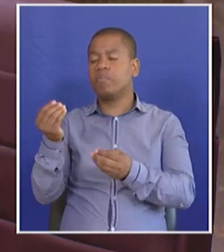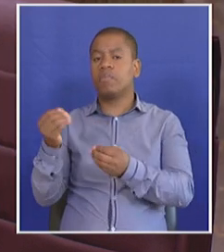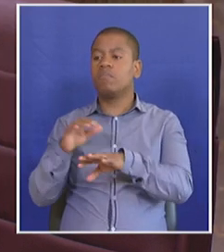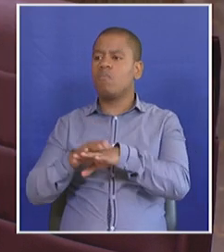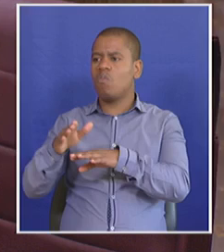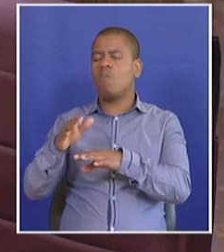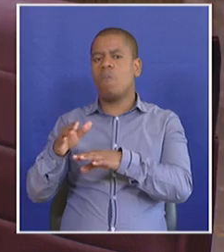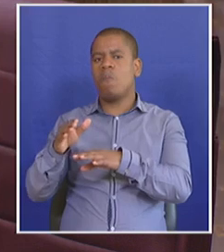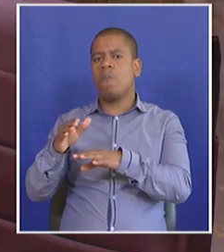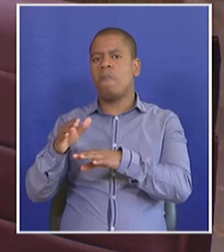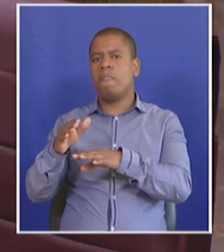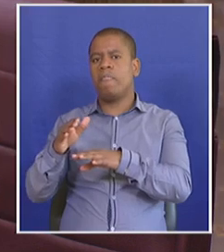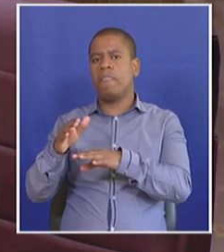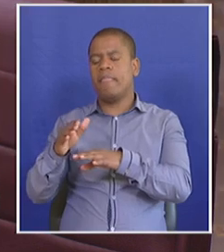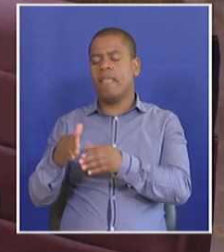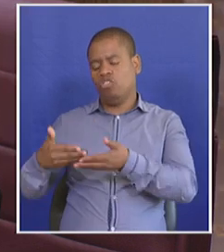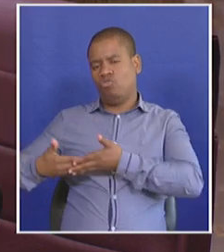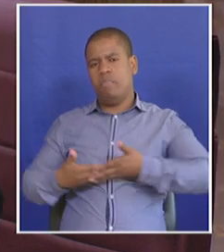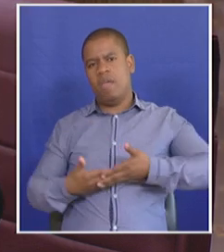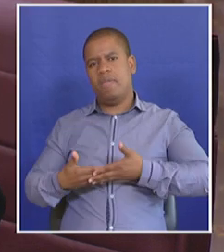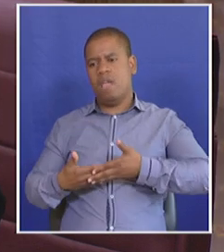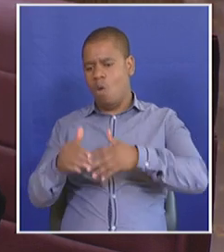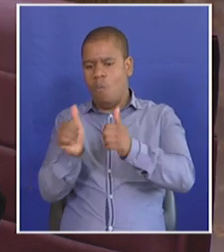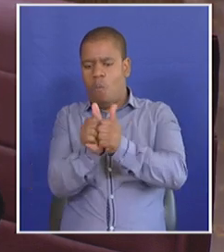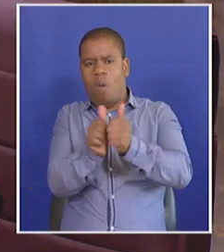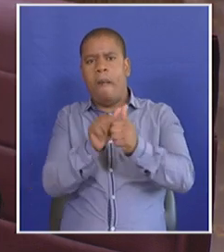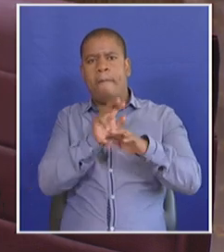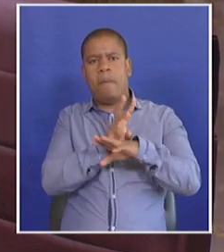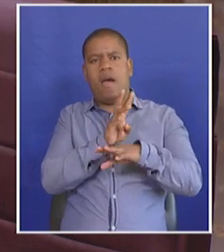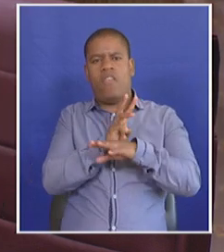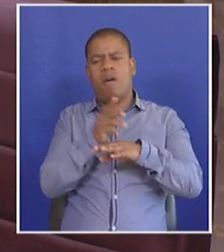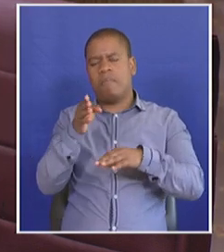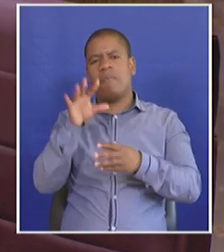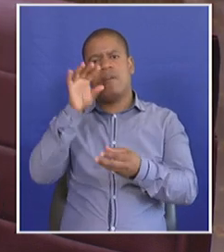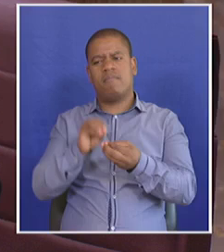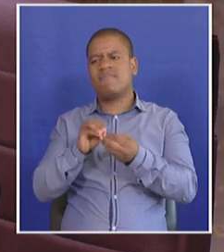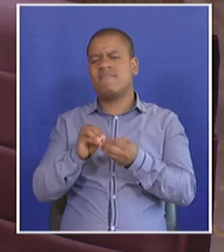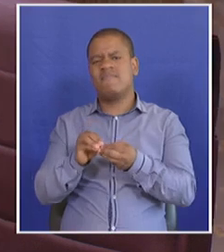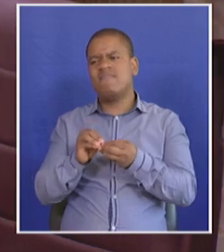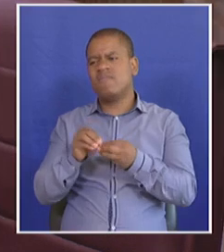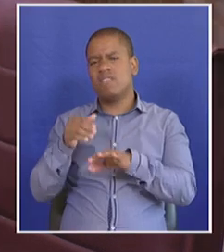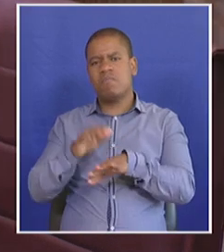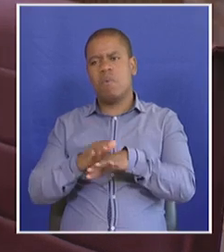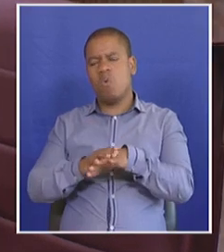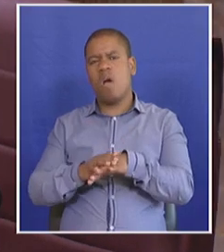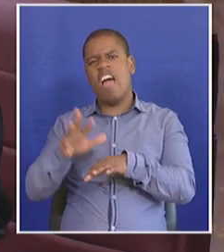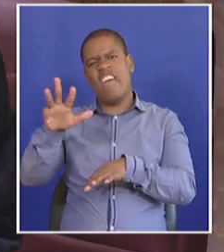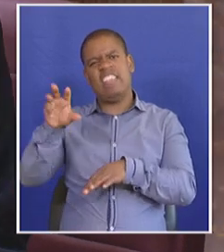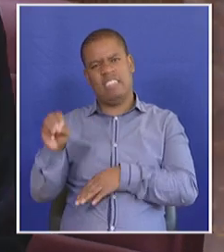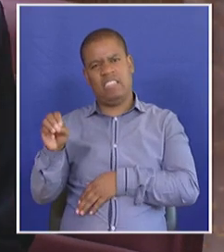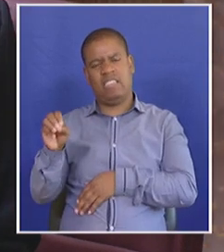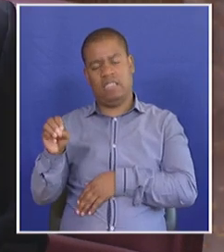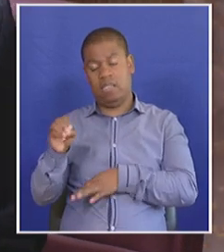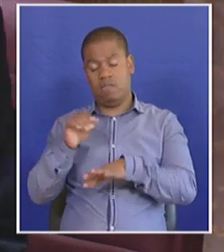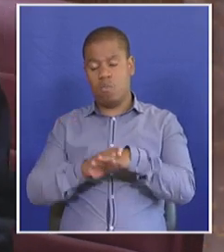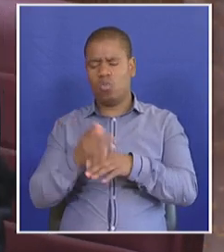their mothers, and this figure increased to 100 on the 12th of February 2016. And then the last part was the plans